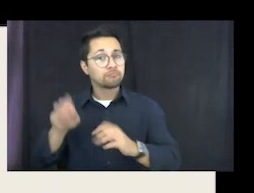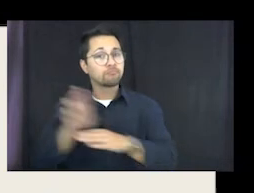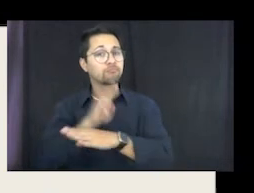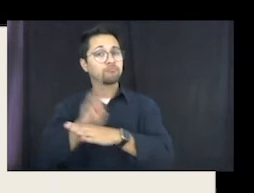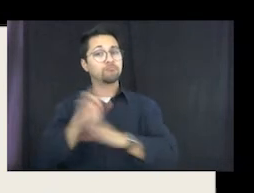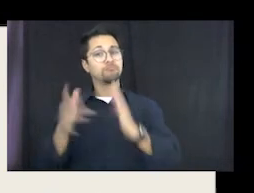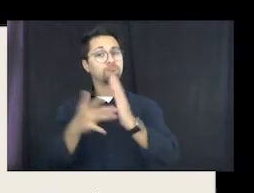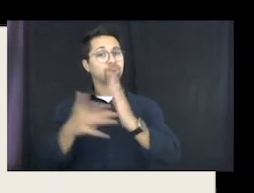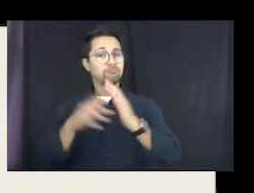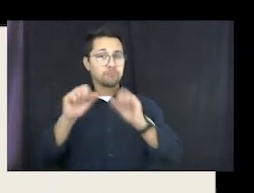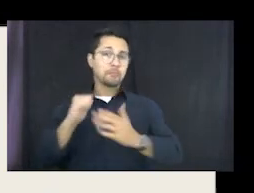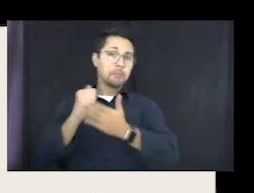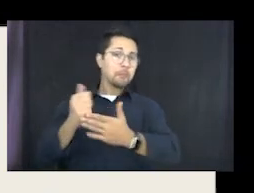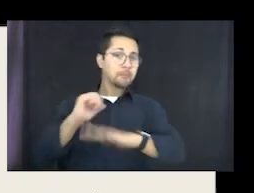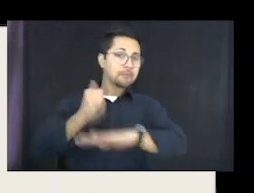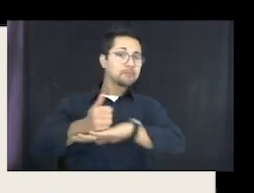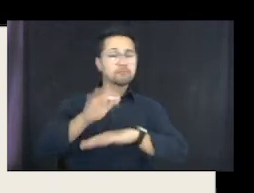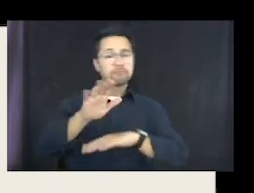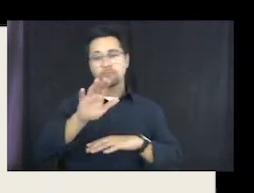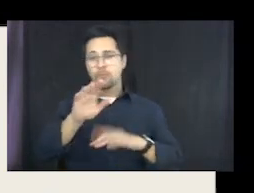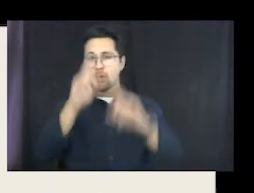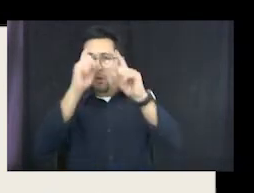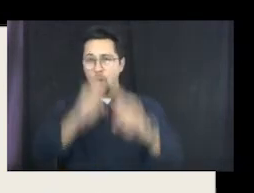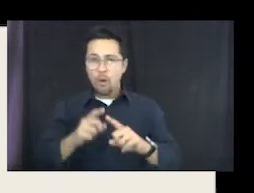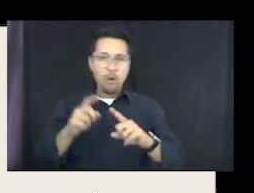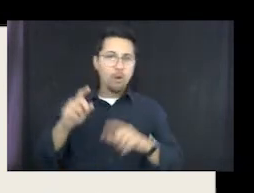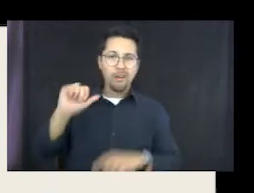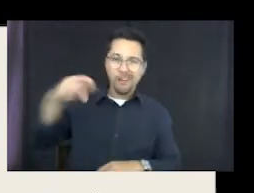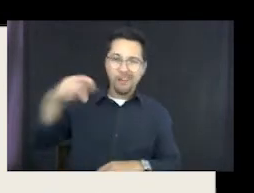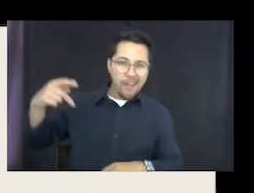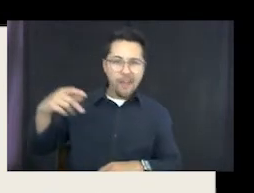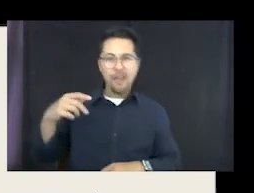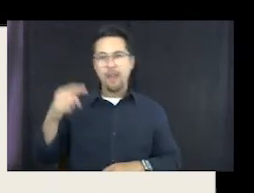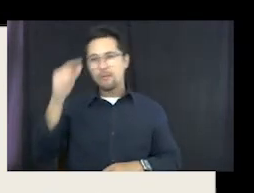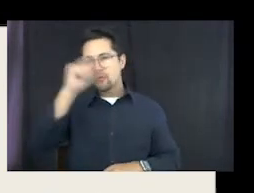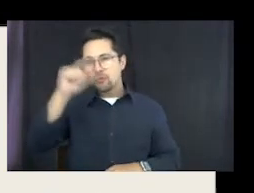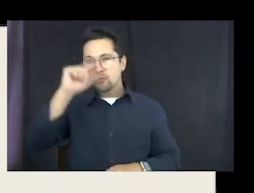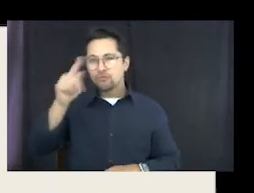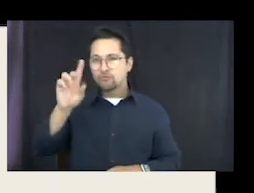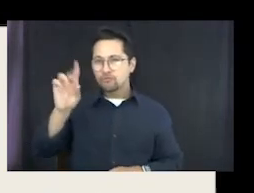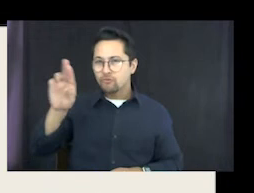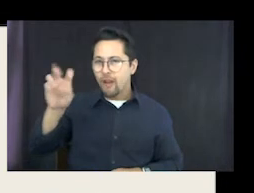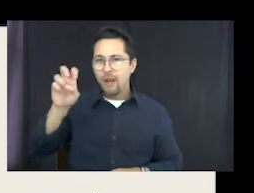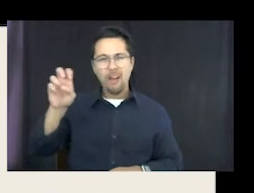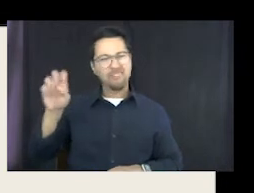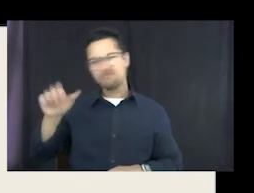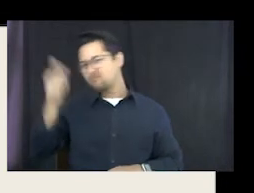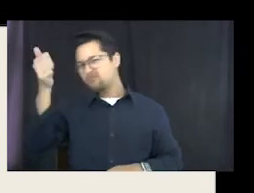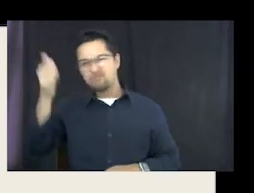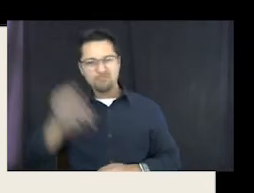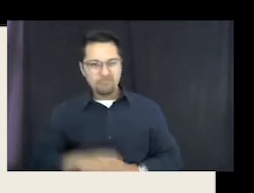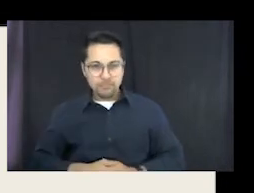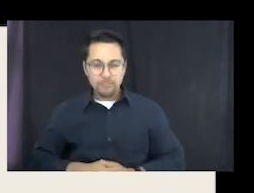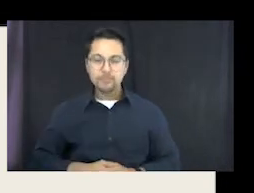setting and tracking those goals. This can be an app, Google Drive, any tool that you are good at using.